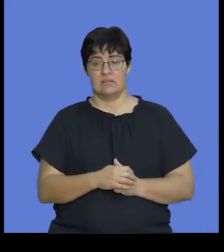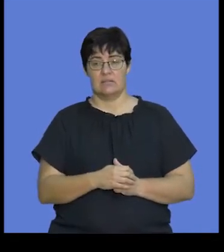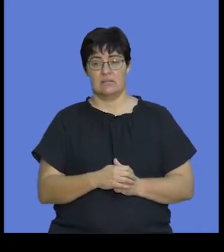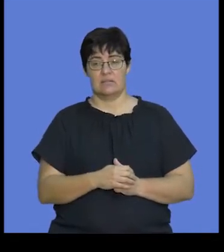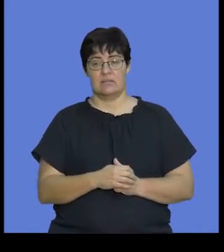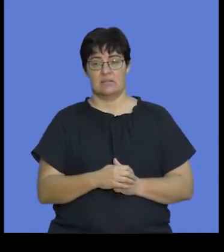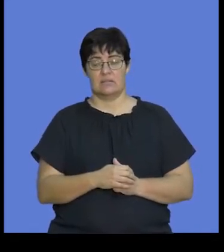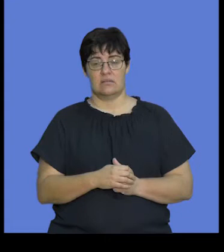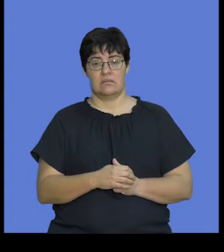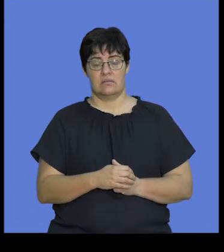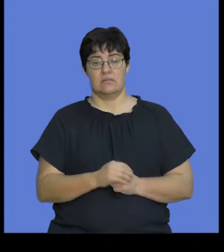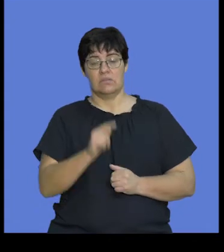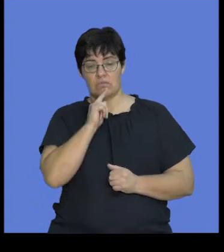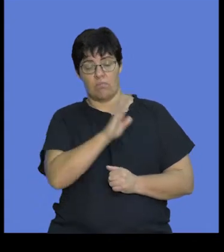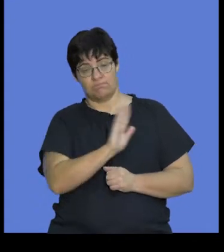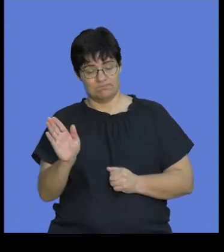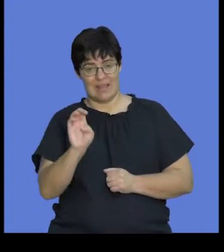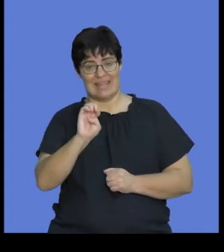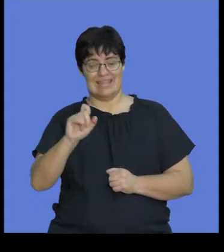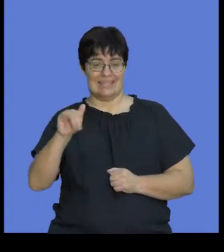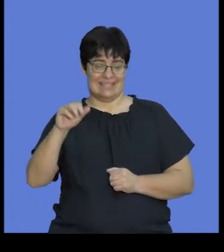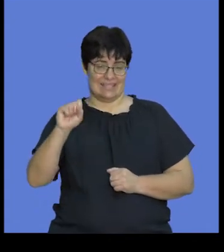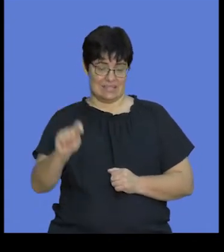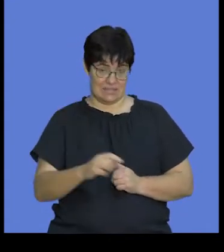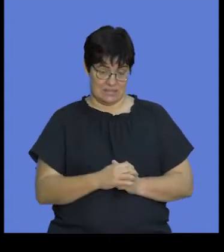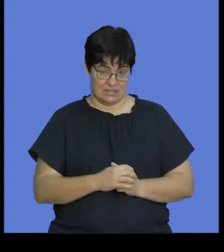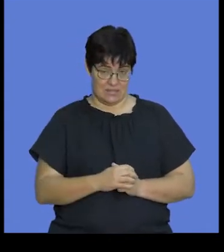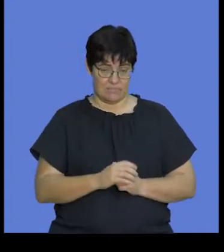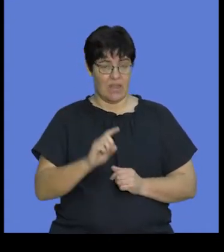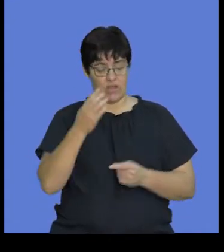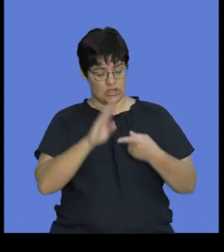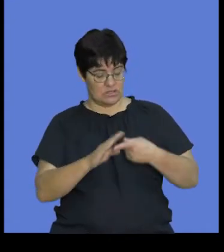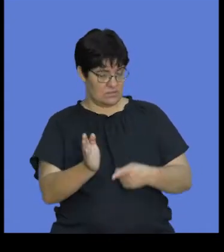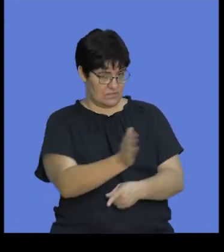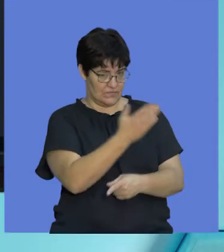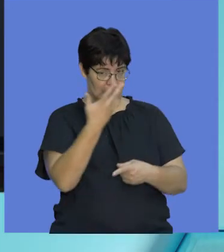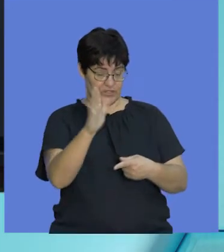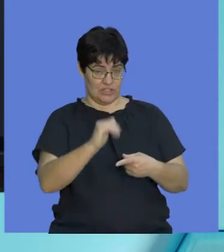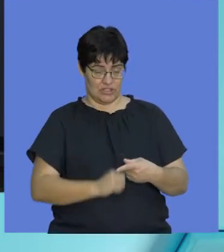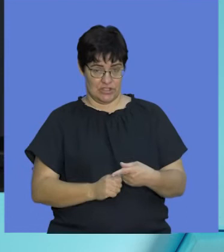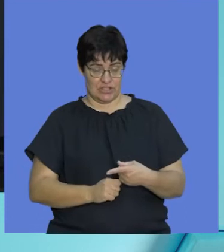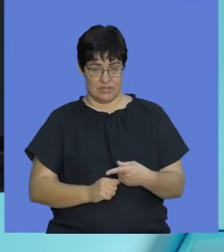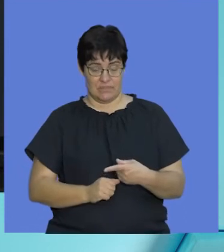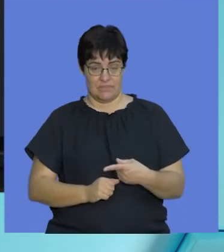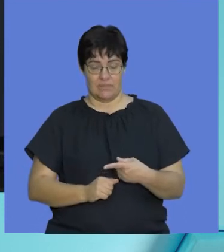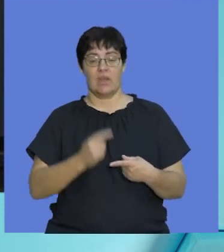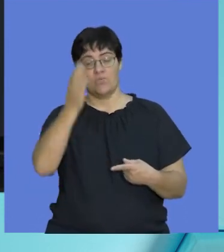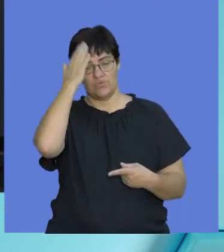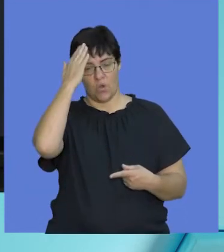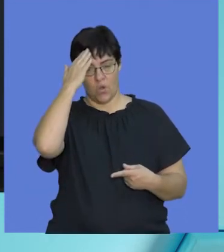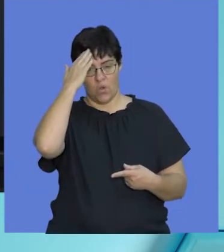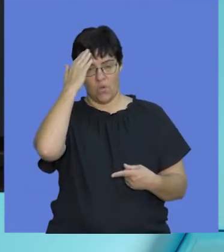direction is east. Okay, we've done the first part of the question. We know that it's